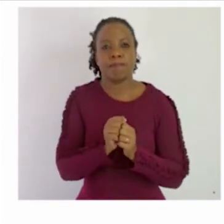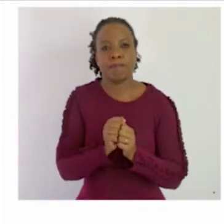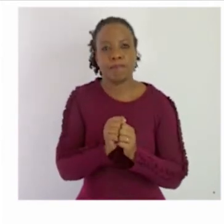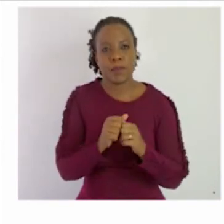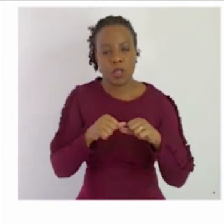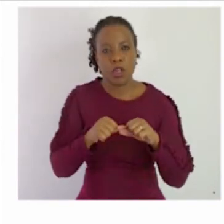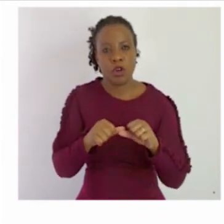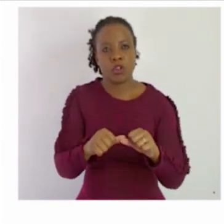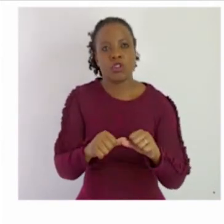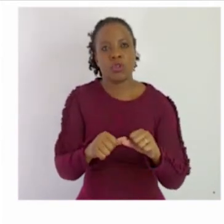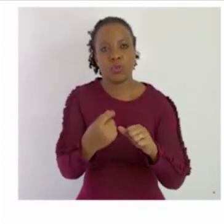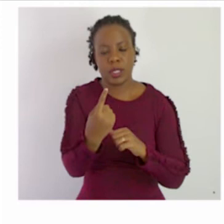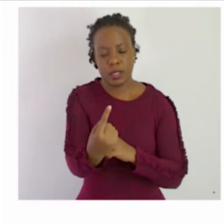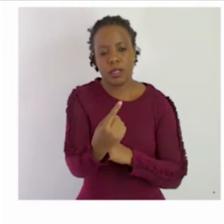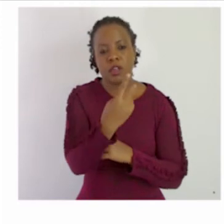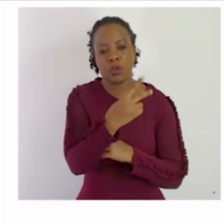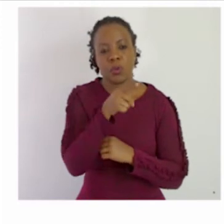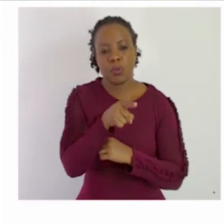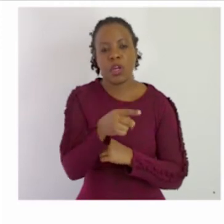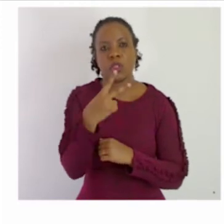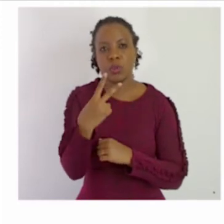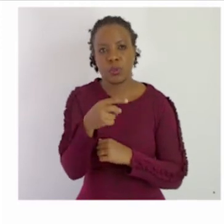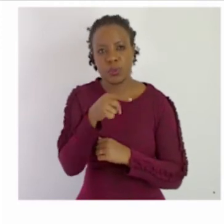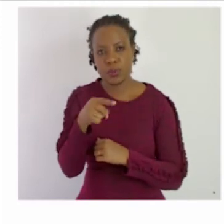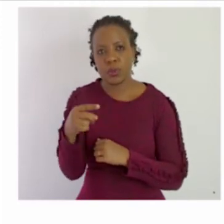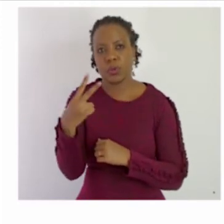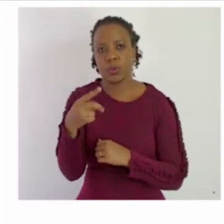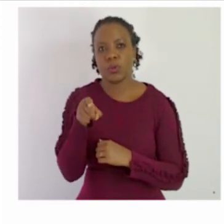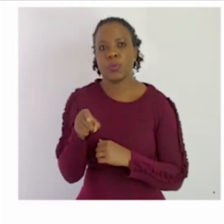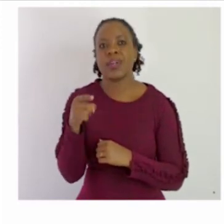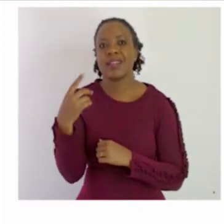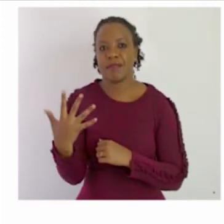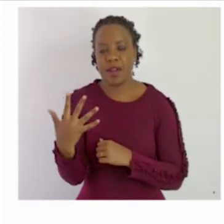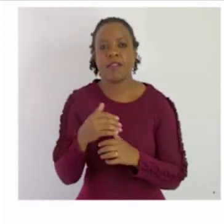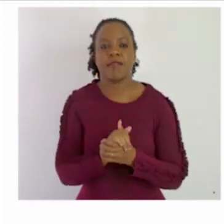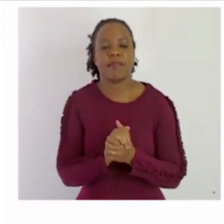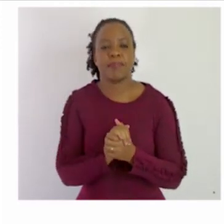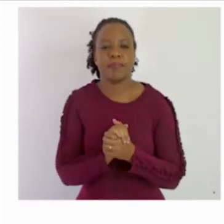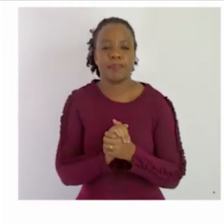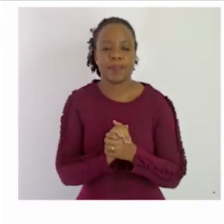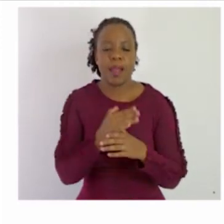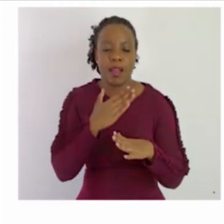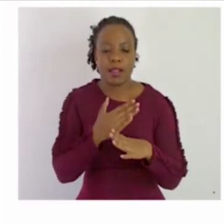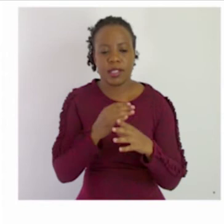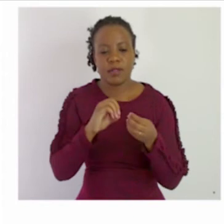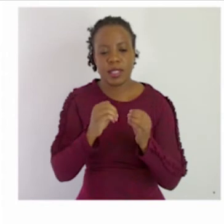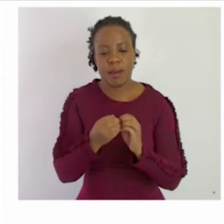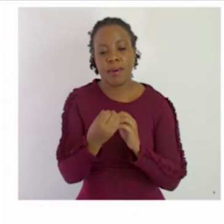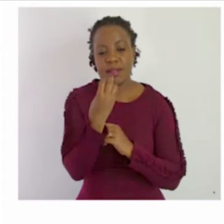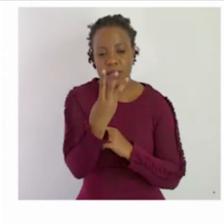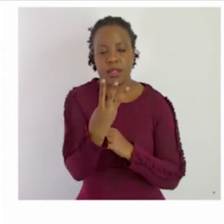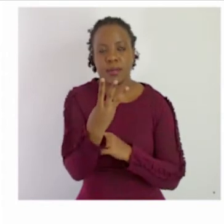the abstract nouns in the sentences. Still on the same page, we have activity 3.